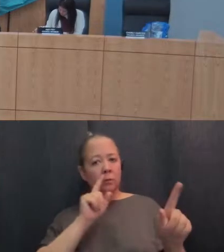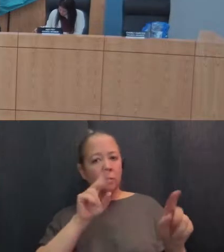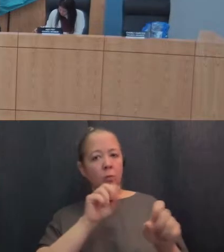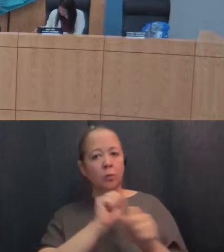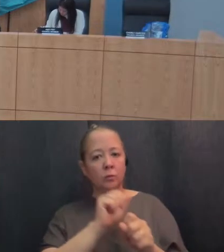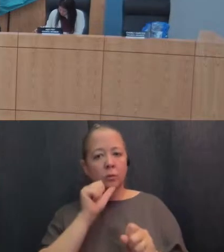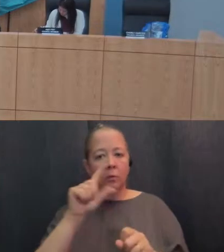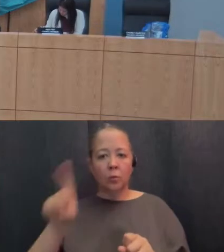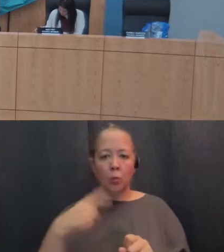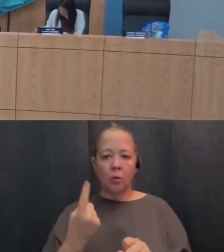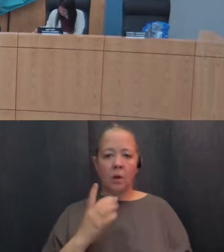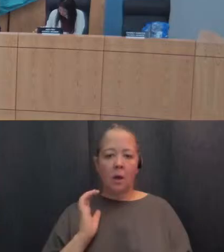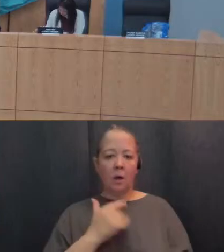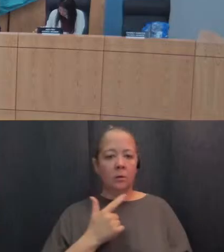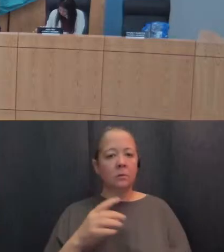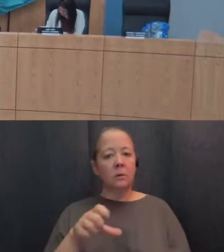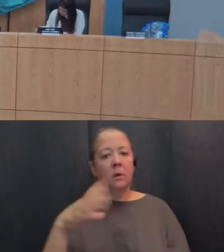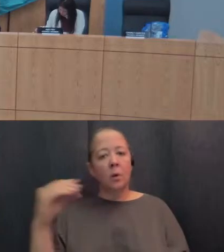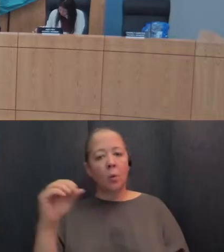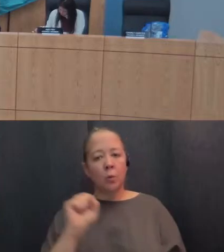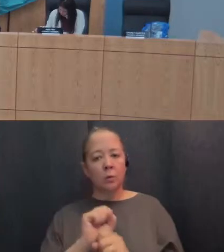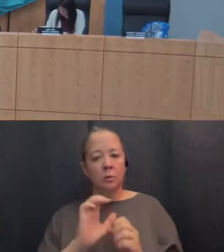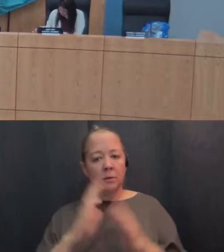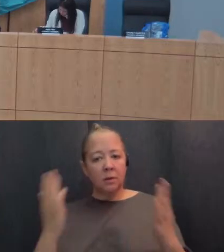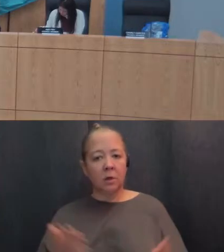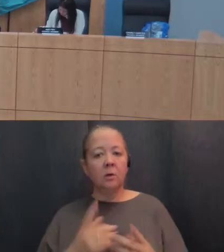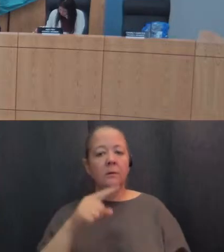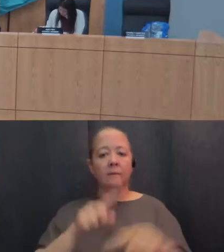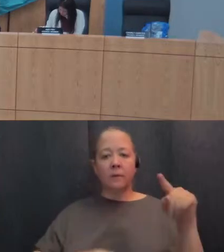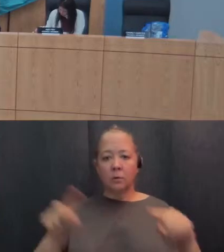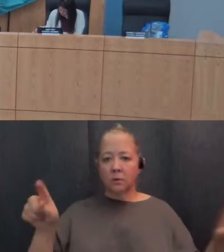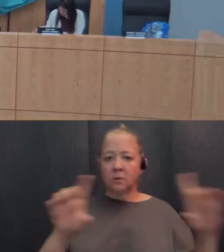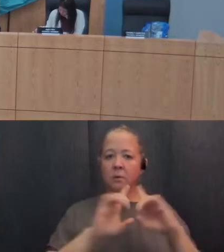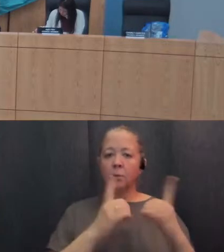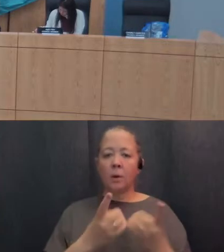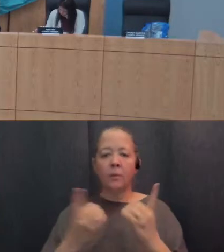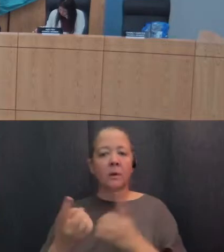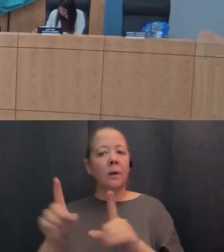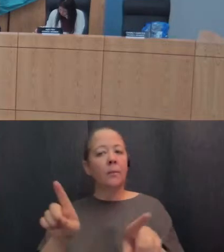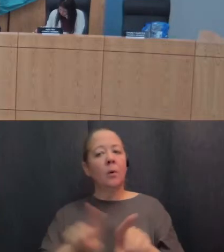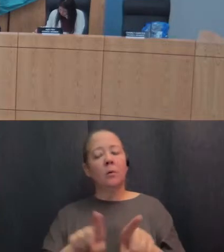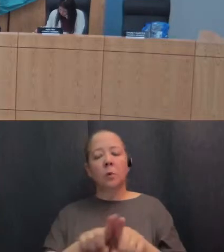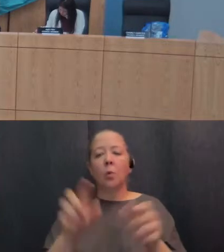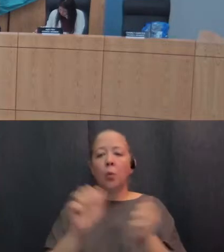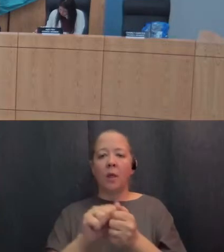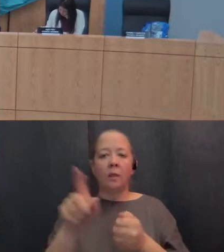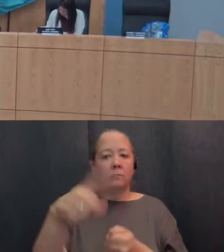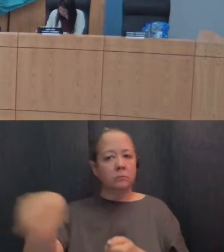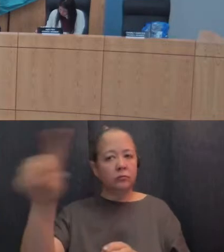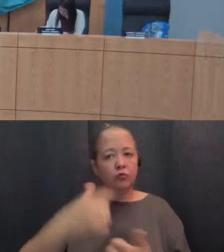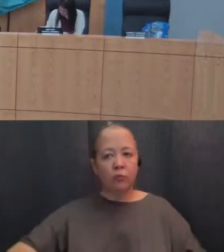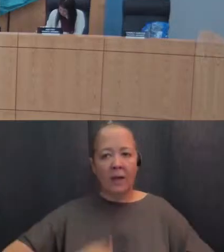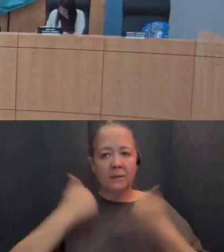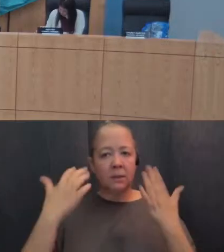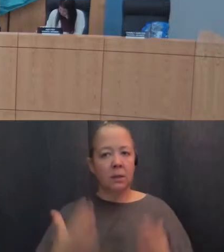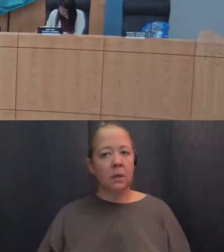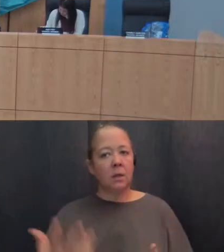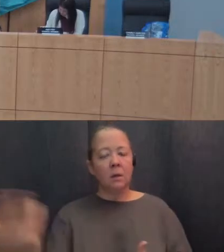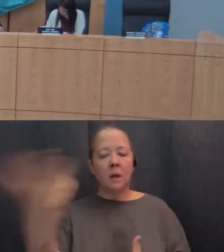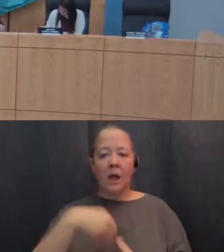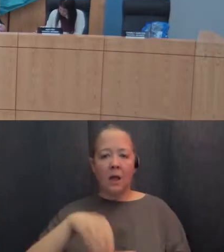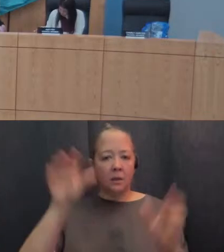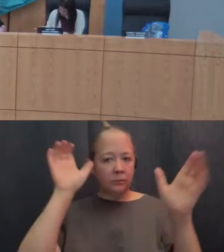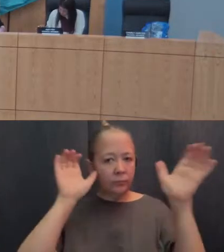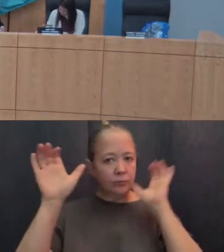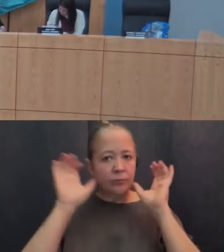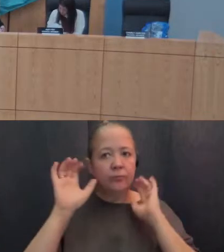also the various departments, but also you all as residents. I hear you. I appreciate you for coming out to advocate